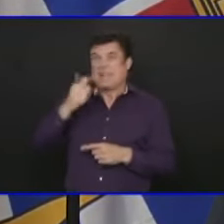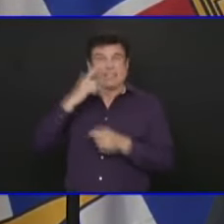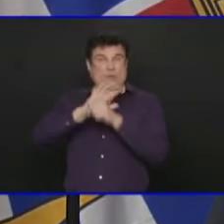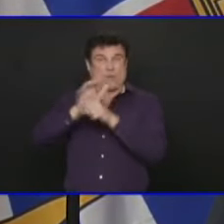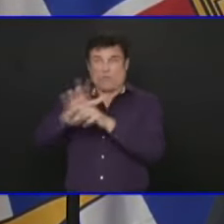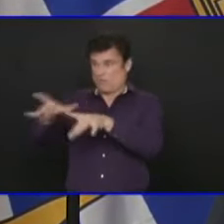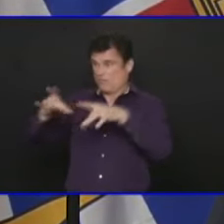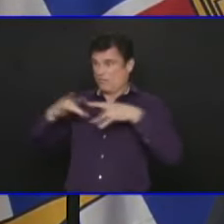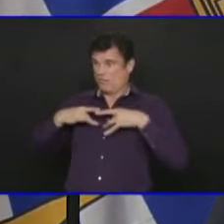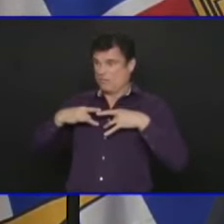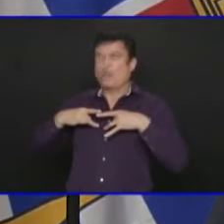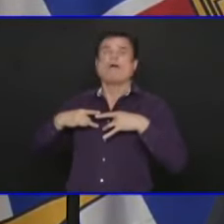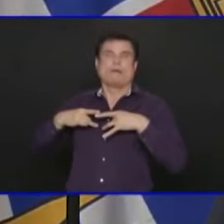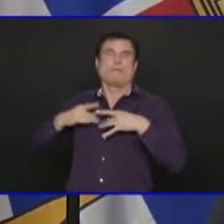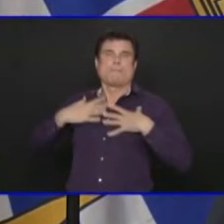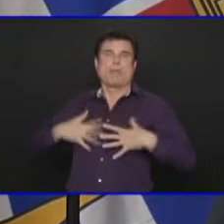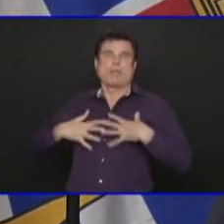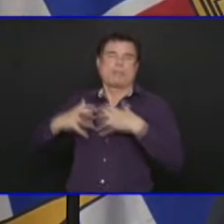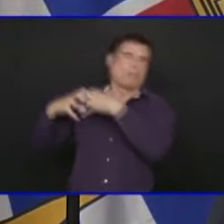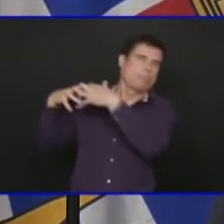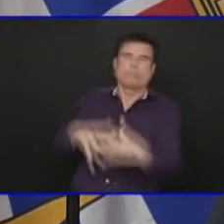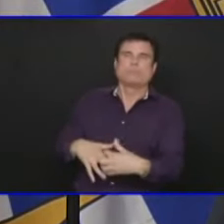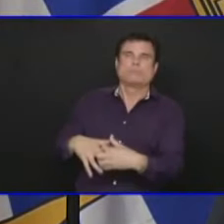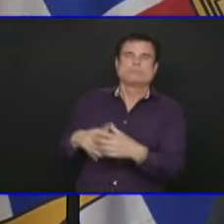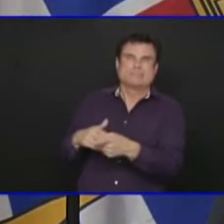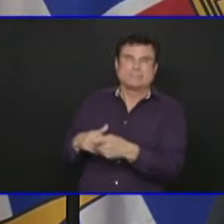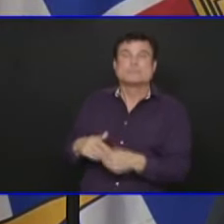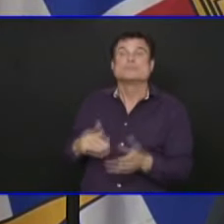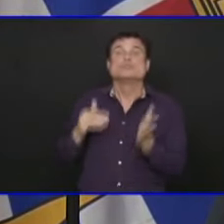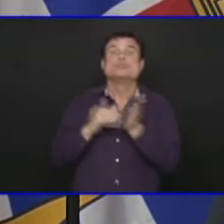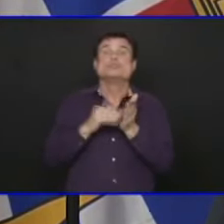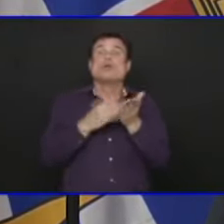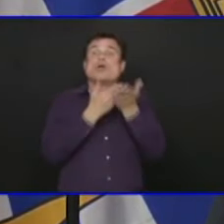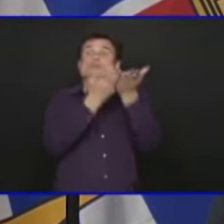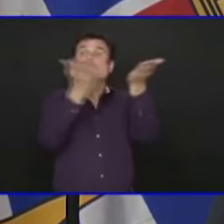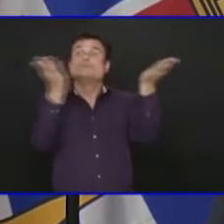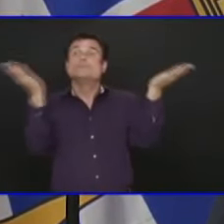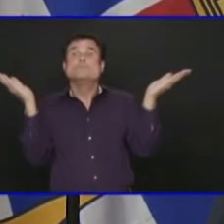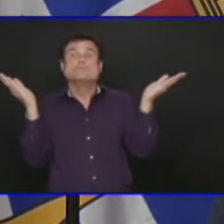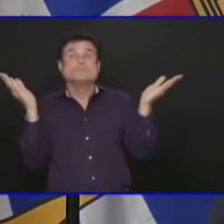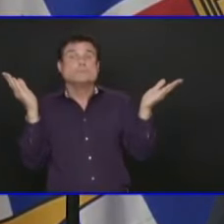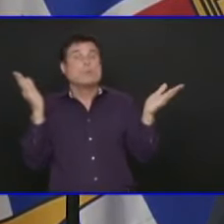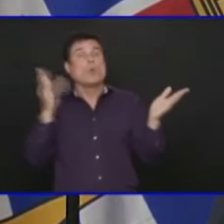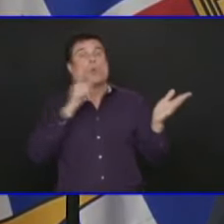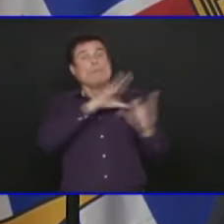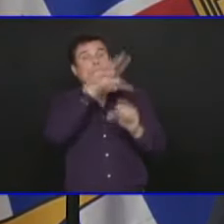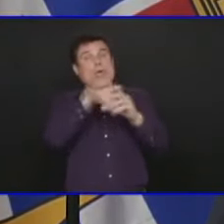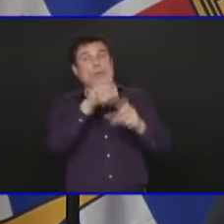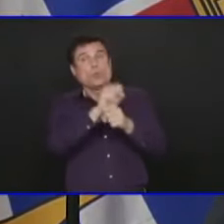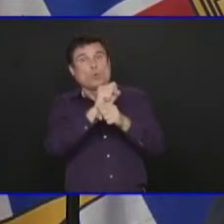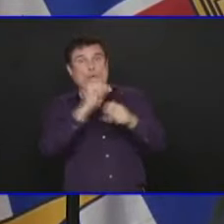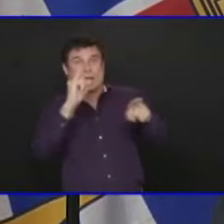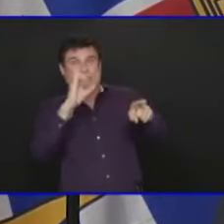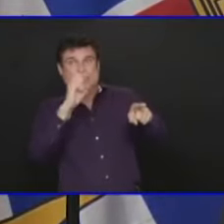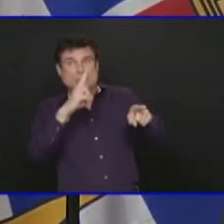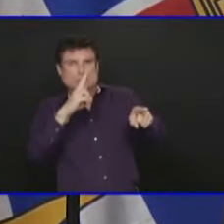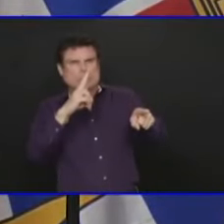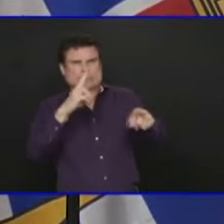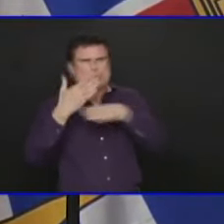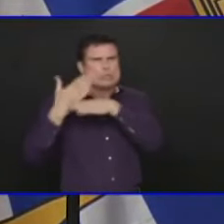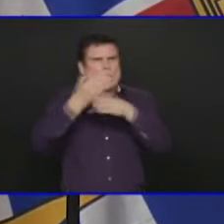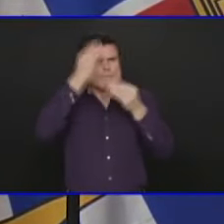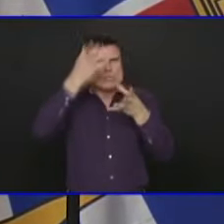try and understand it better. So we have time for one more question today. For any reporters that didn't get to ask a question, there will be a statement released